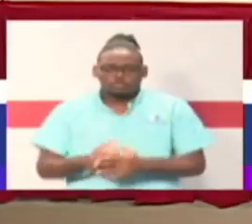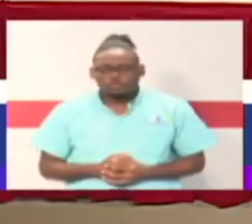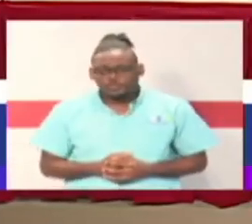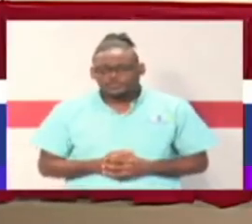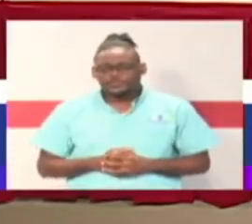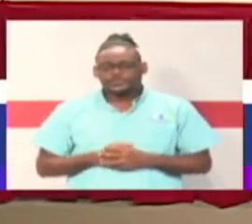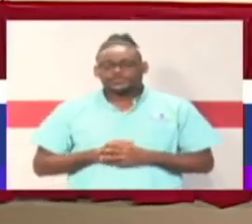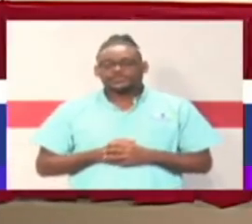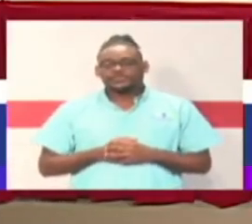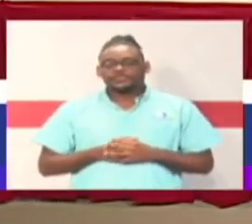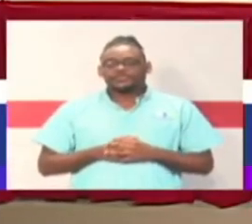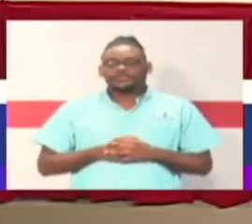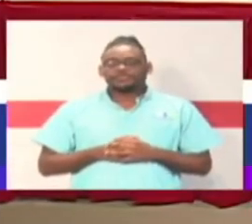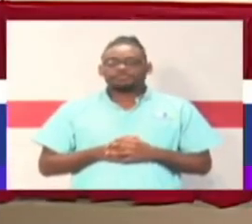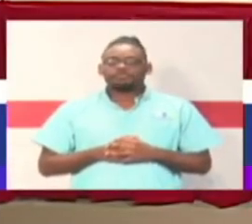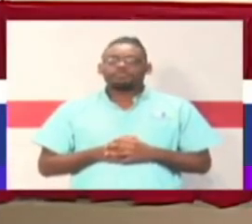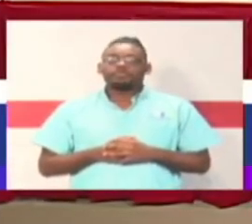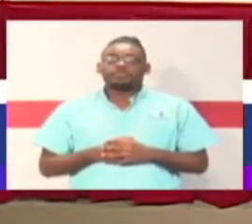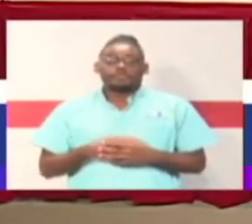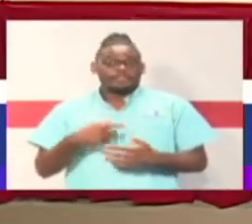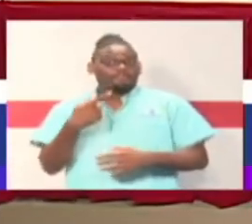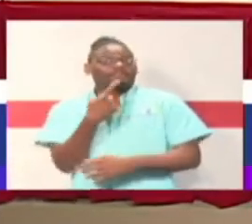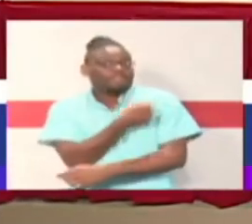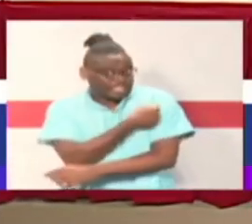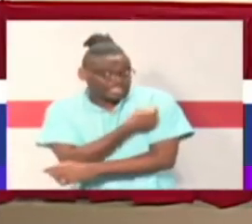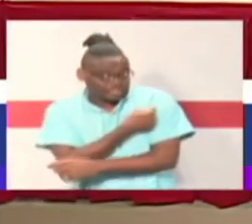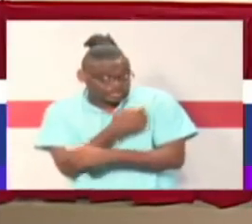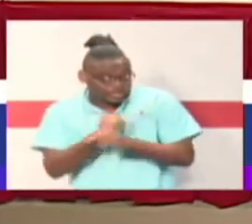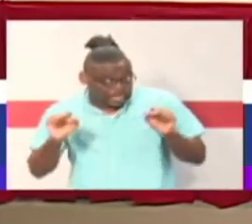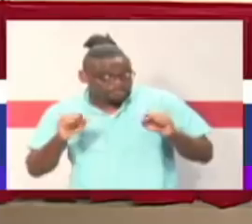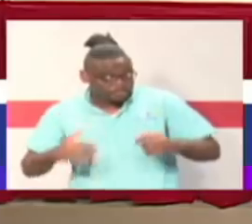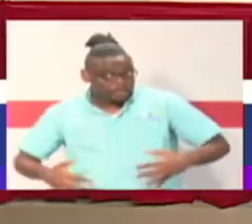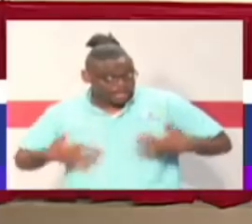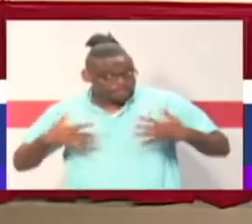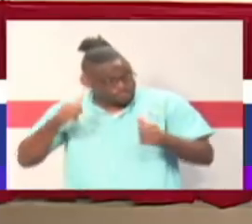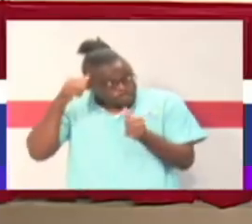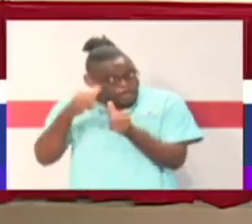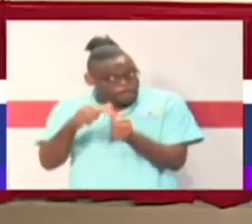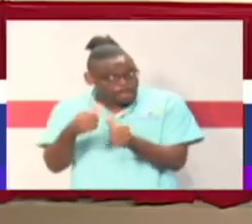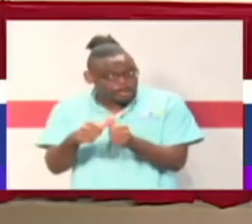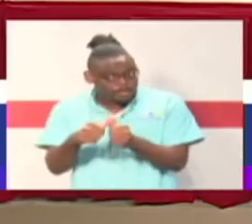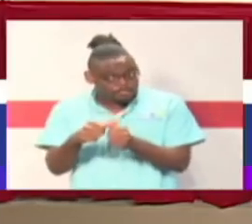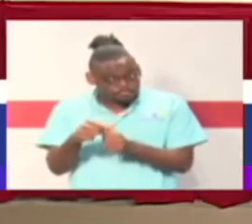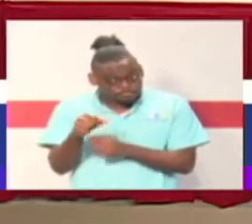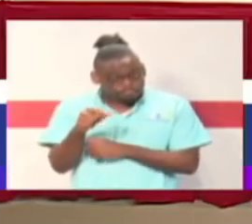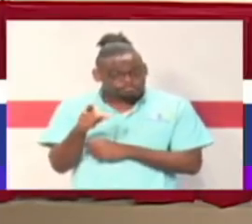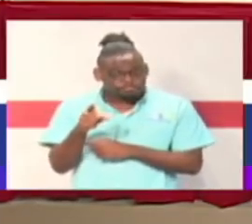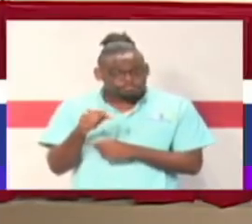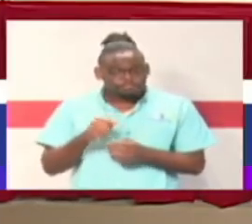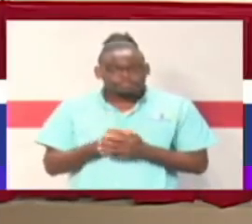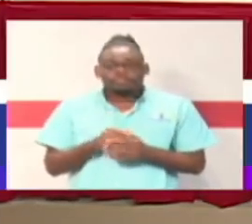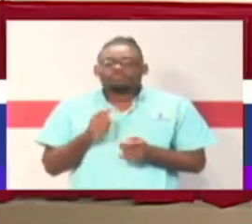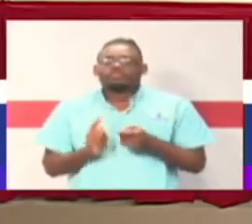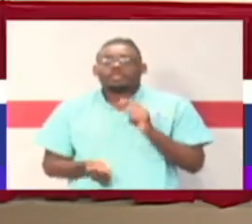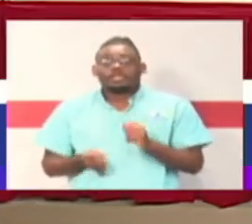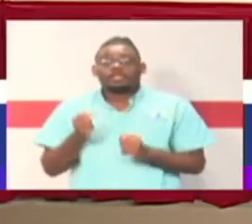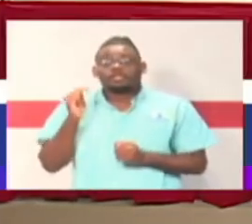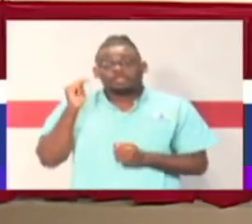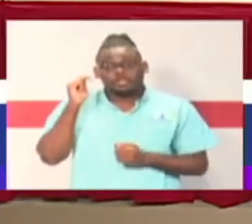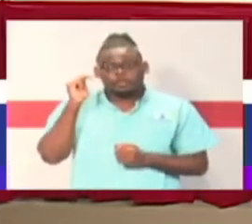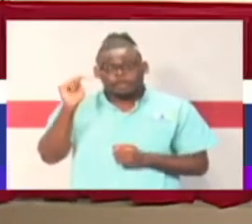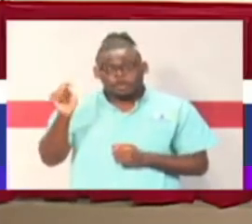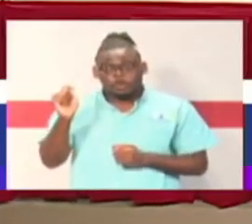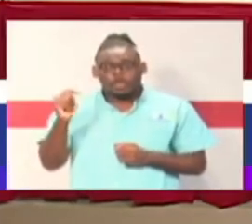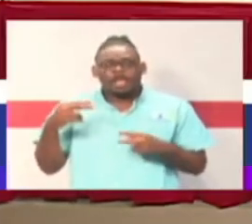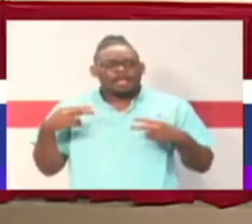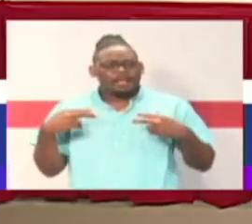Richards. Vaccines save lives. And as Dr. Richards mentioned, Trinidad and Tobago is quite blessed to have a range